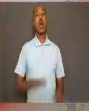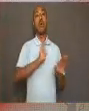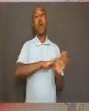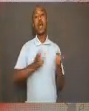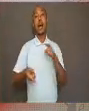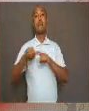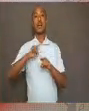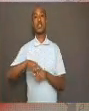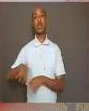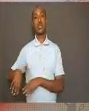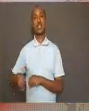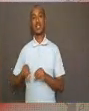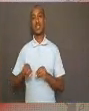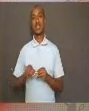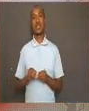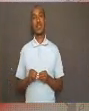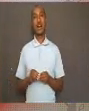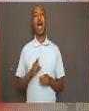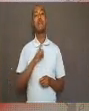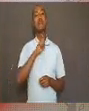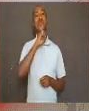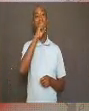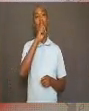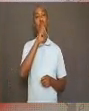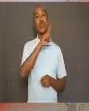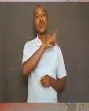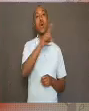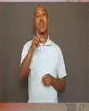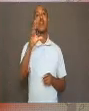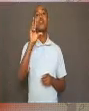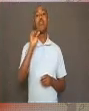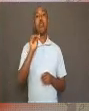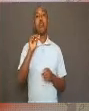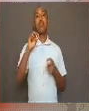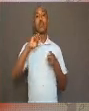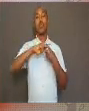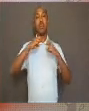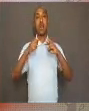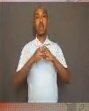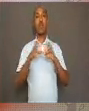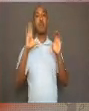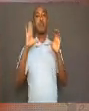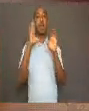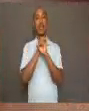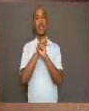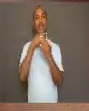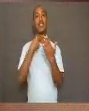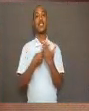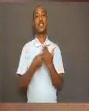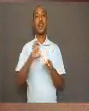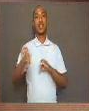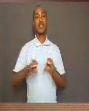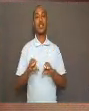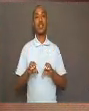Welcome back, students. I am sure you had no trouble completing this activity. In